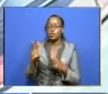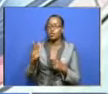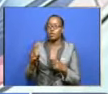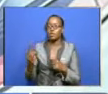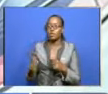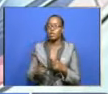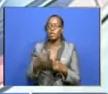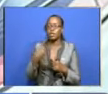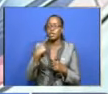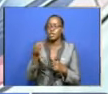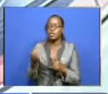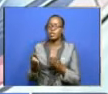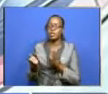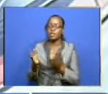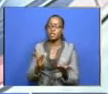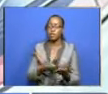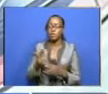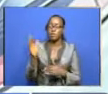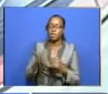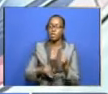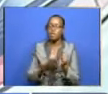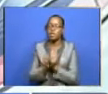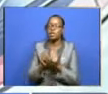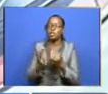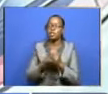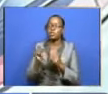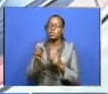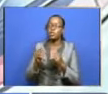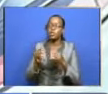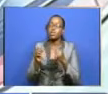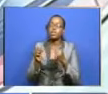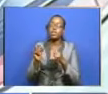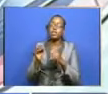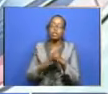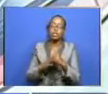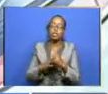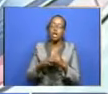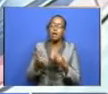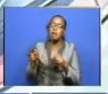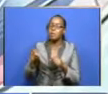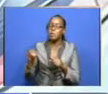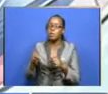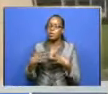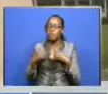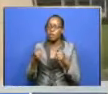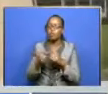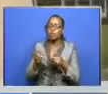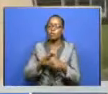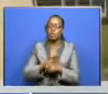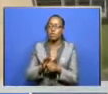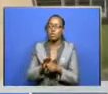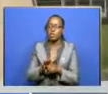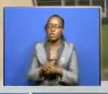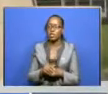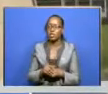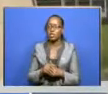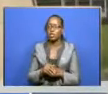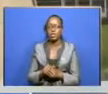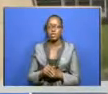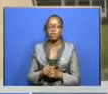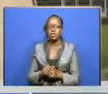902,100 have died. More than 19.8 million have since recovered from the pandemic.